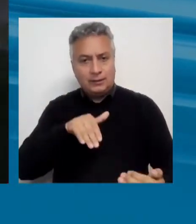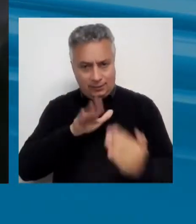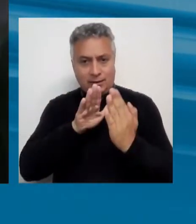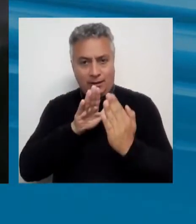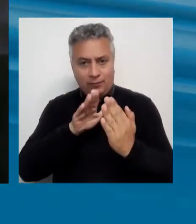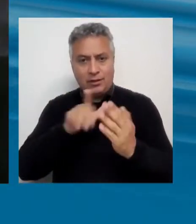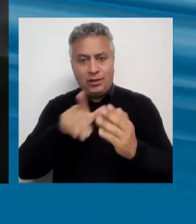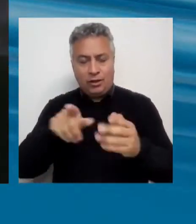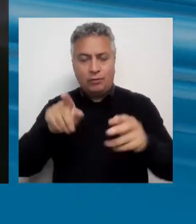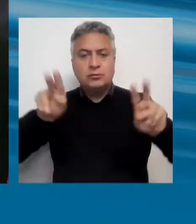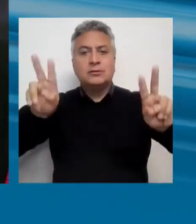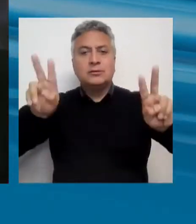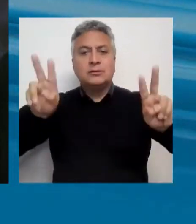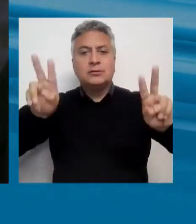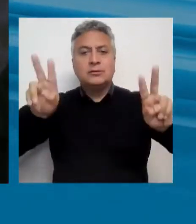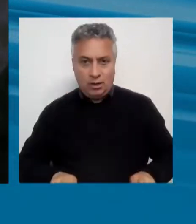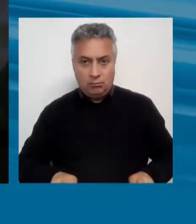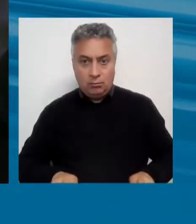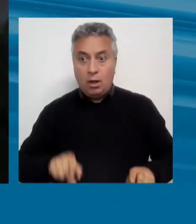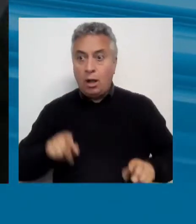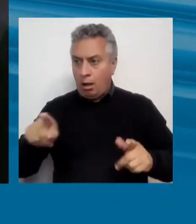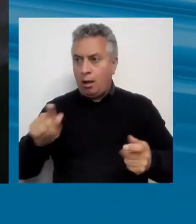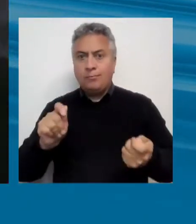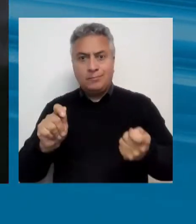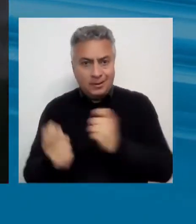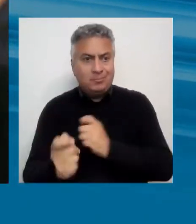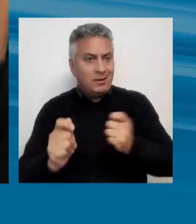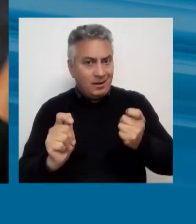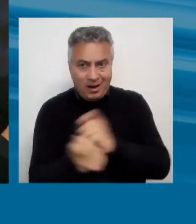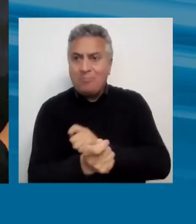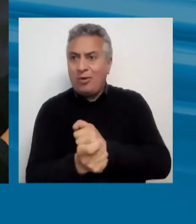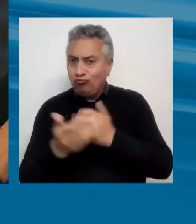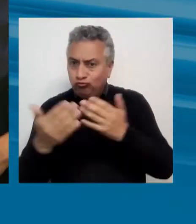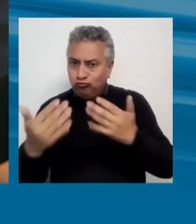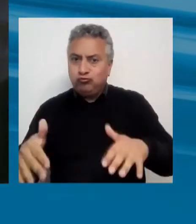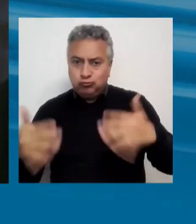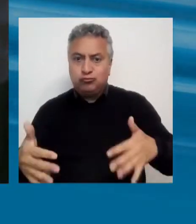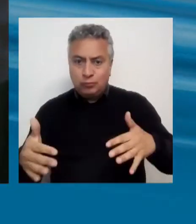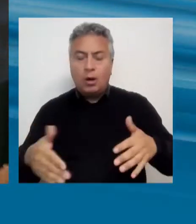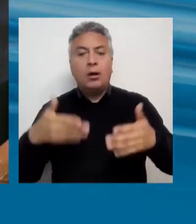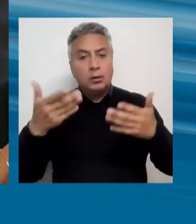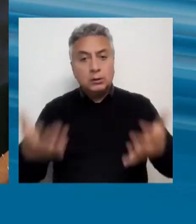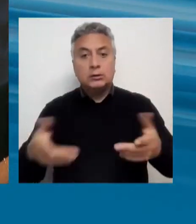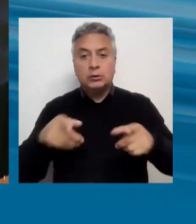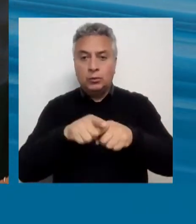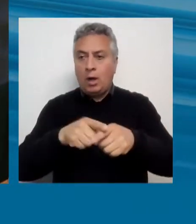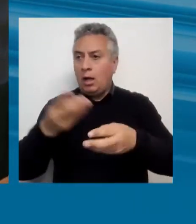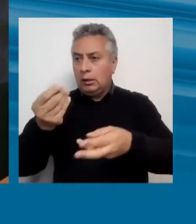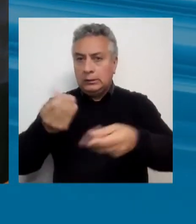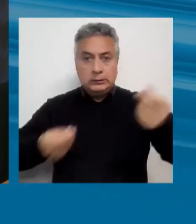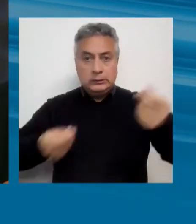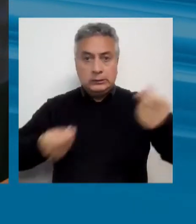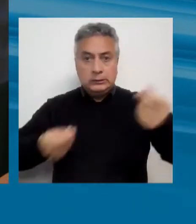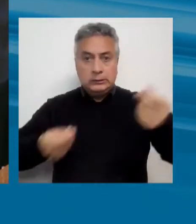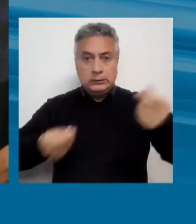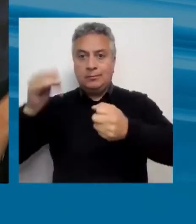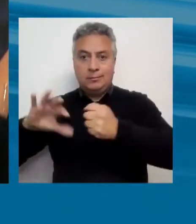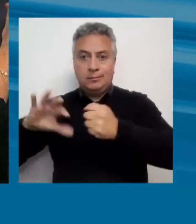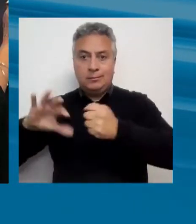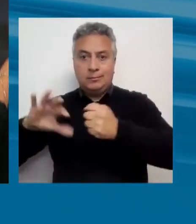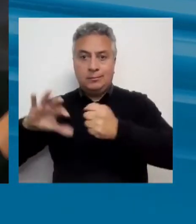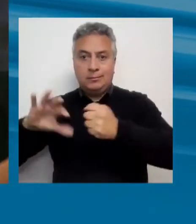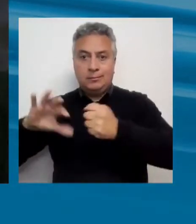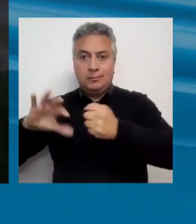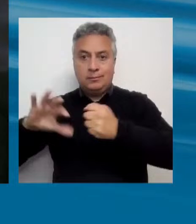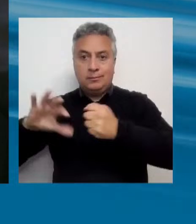a international context that is characterized by important changes, such as reduction of